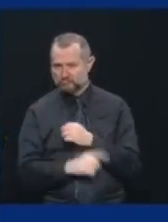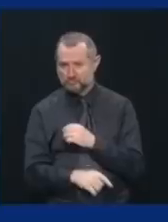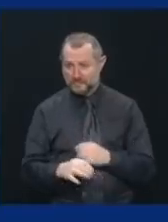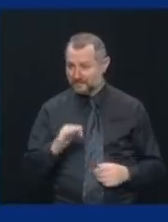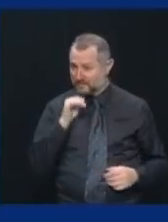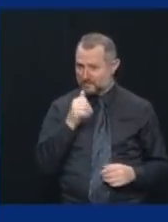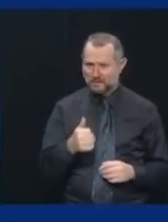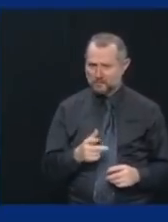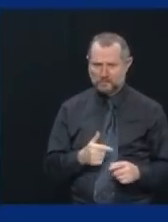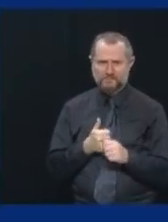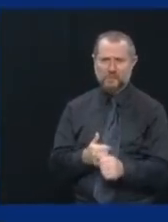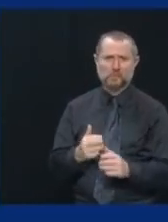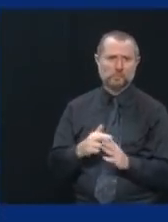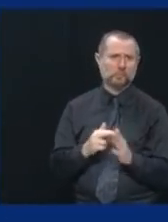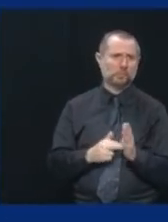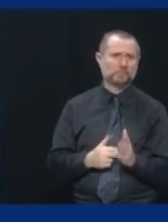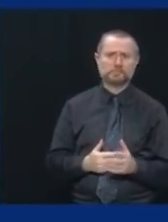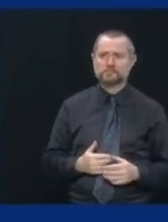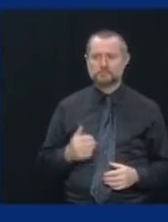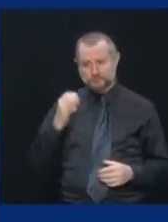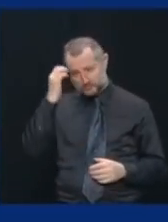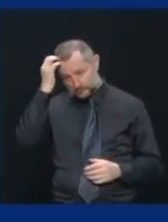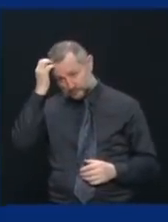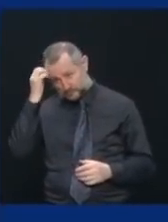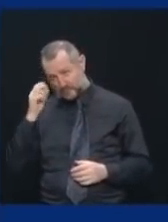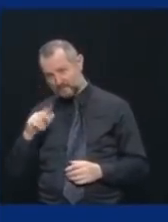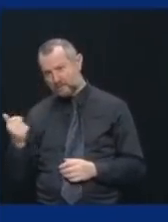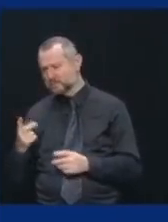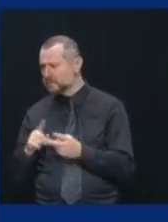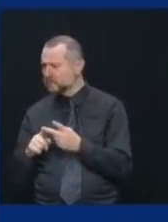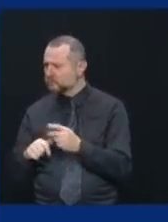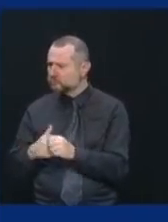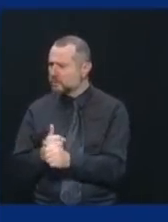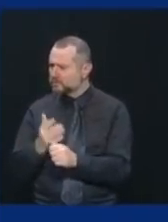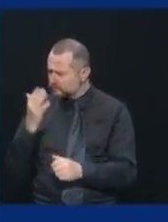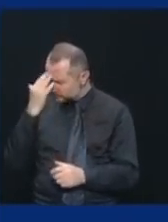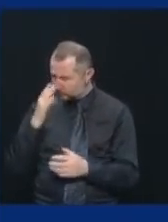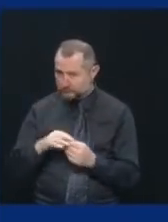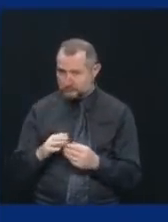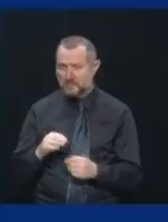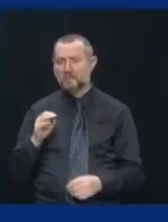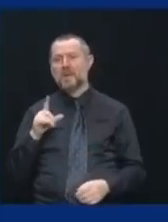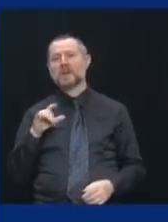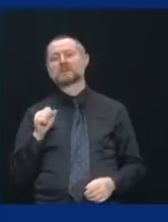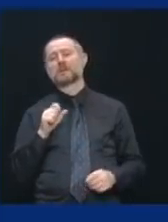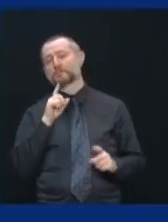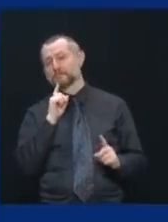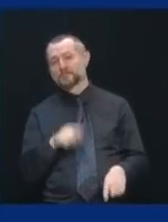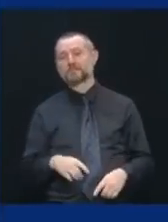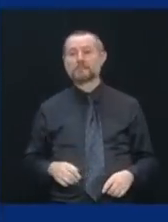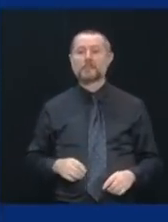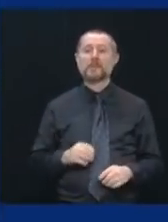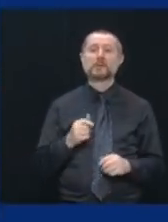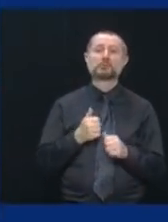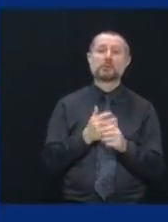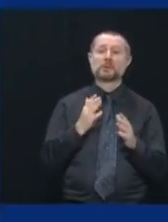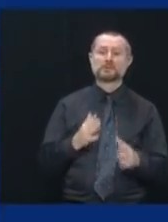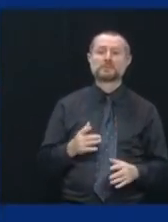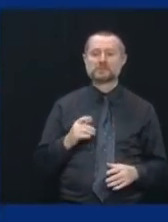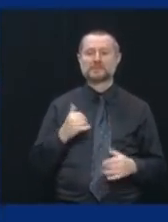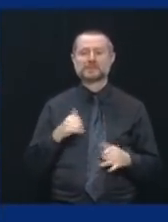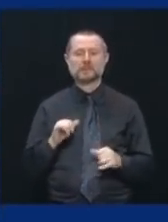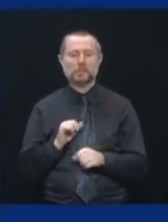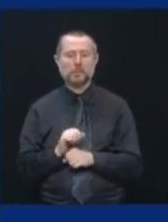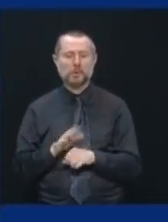mockery. On the tracker, I don't know. Do you know, Melissa? Yeah, so the tracker, which we're continuing to build out, it's been a work in progress, much like